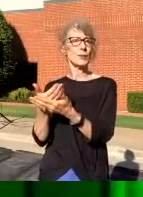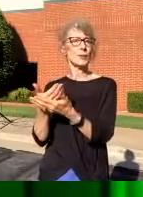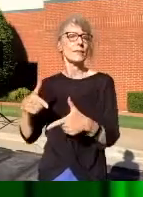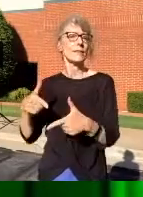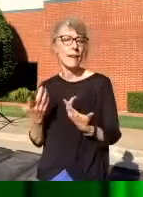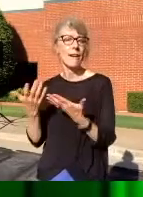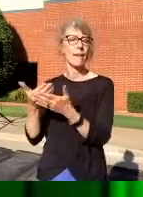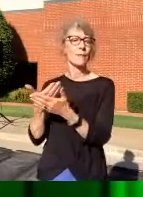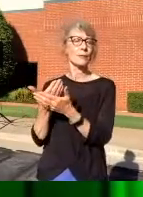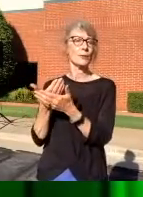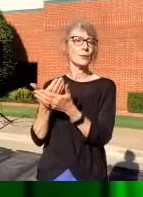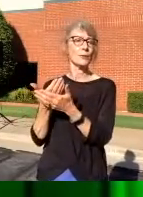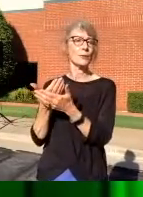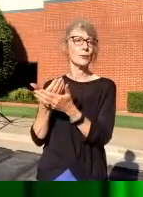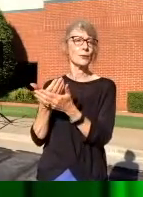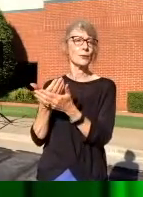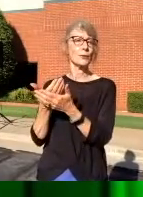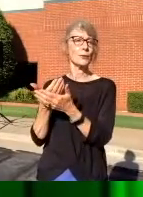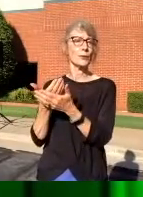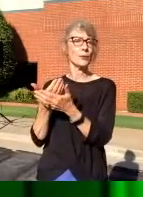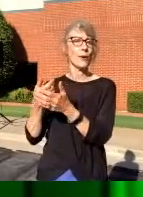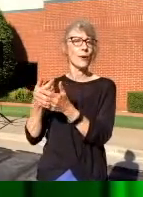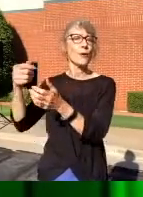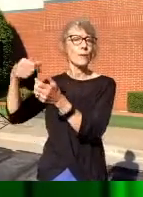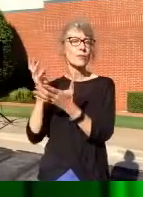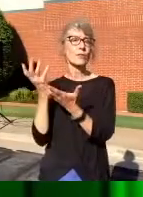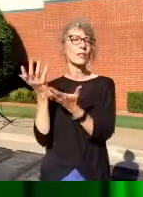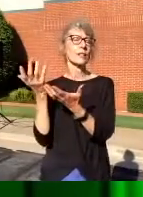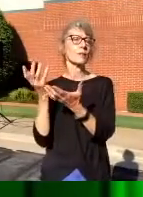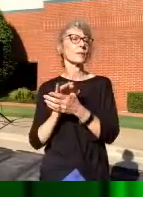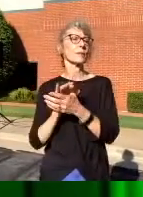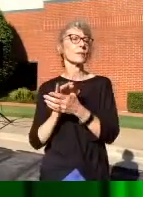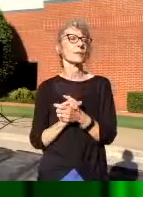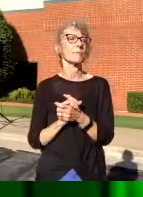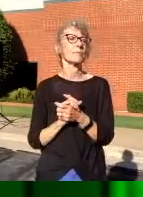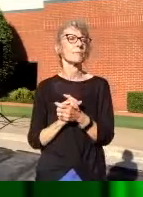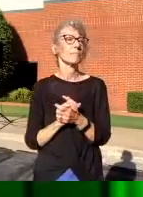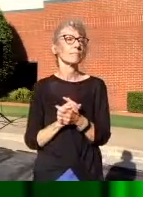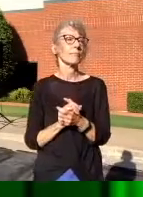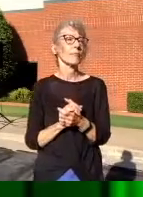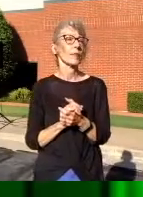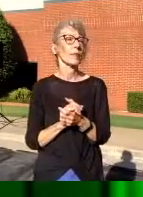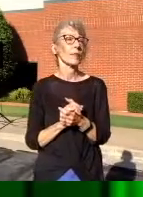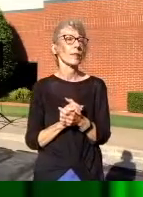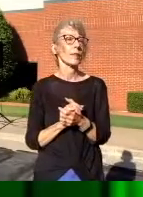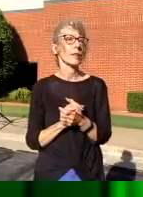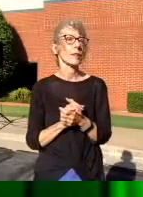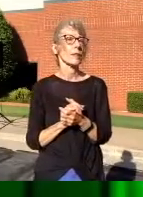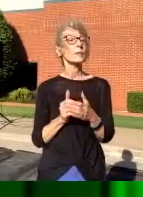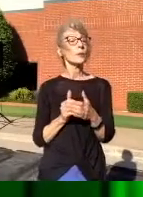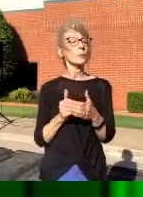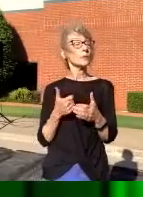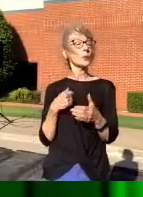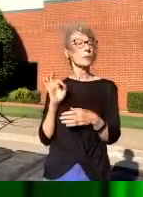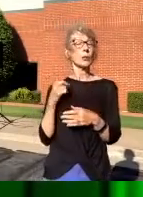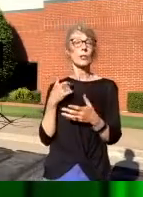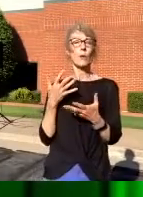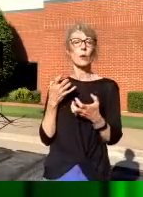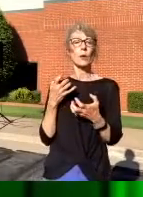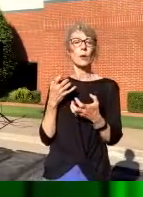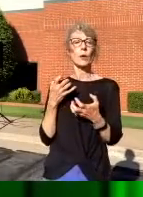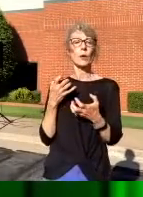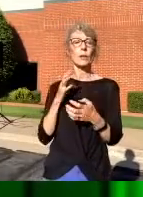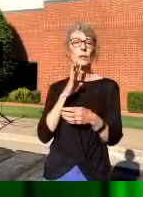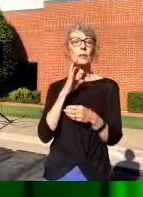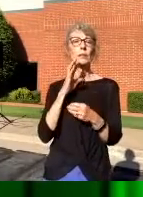church? And speaking of church, before I preach the sermon this morning, I do want to talk just a little bit about